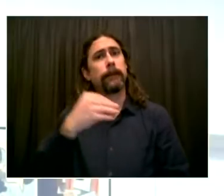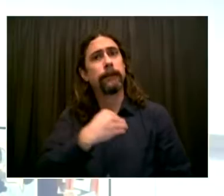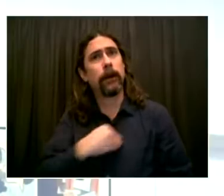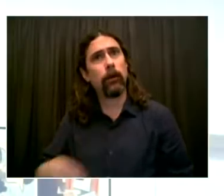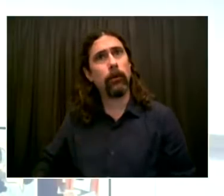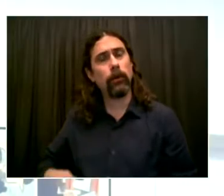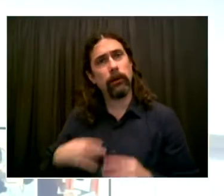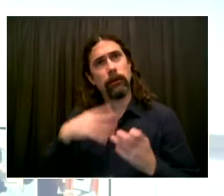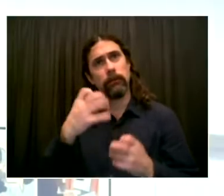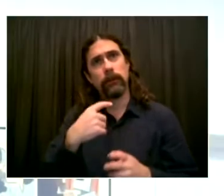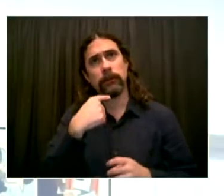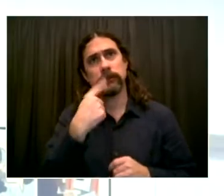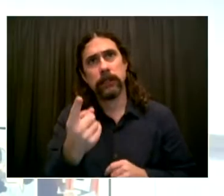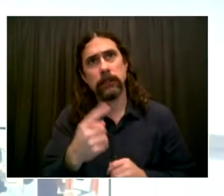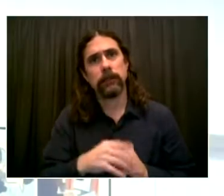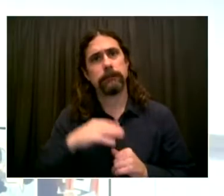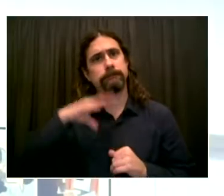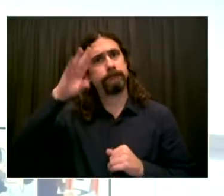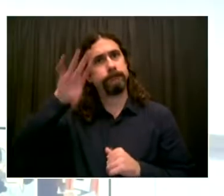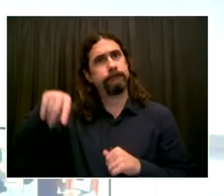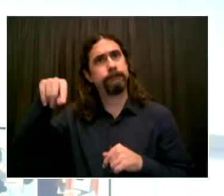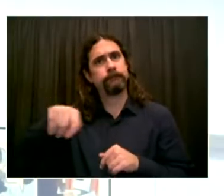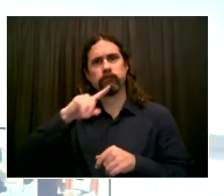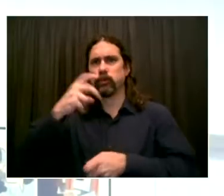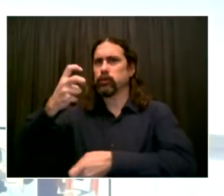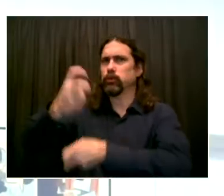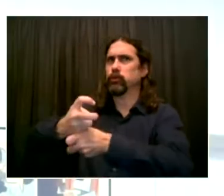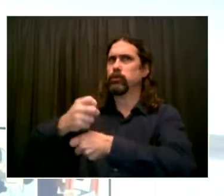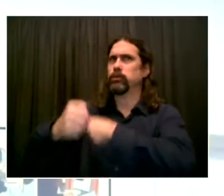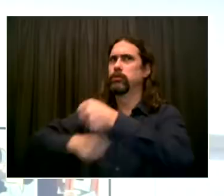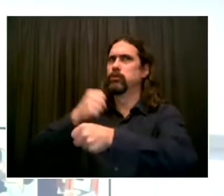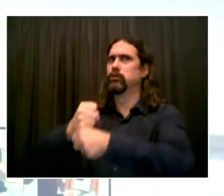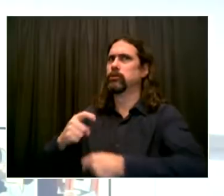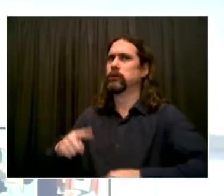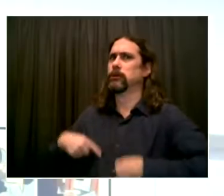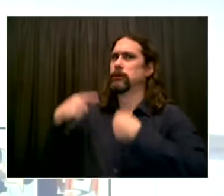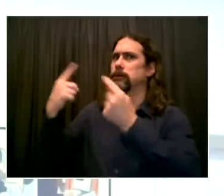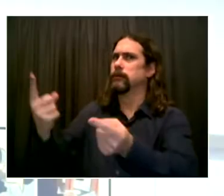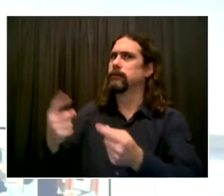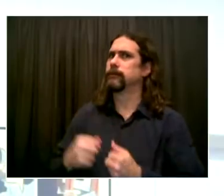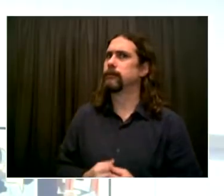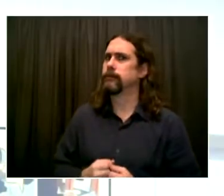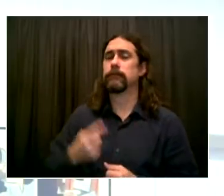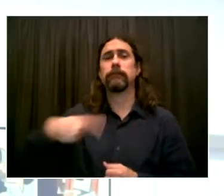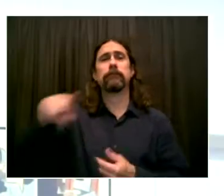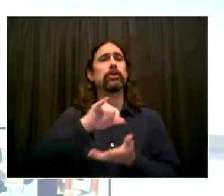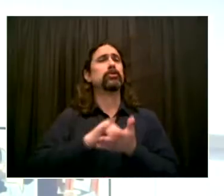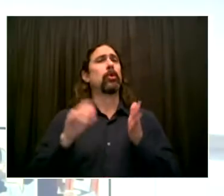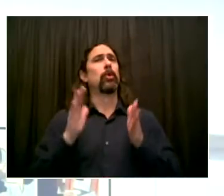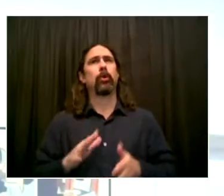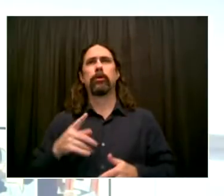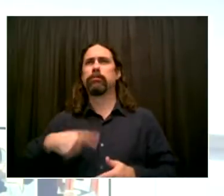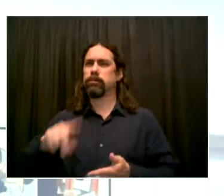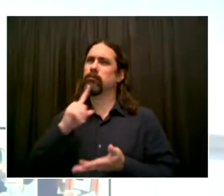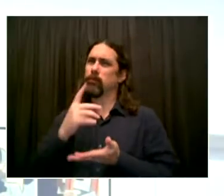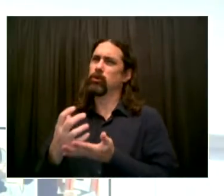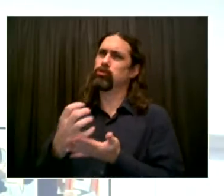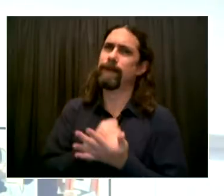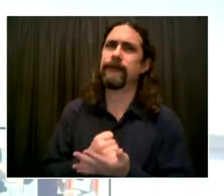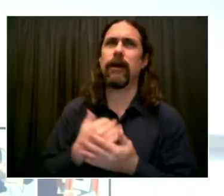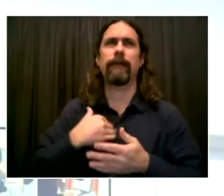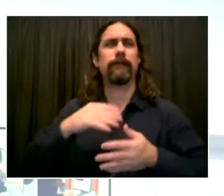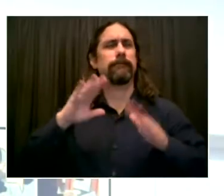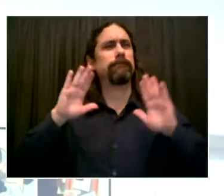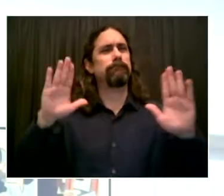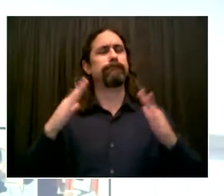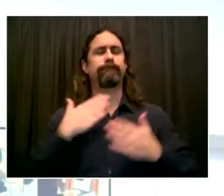festive holiday season. I wish everyone a Thanksgiving and Hanukkah filled with reflection, celebration, good cheer,